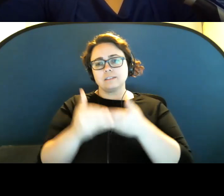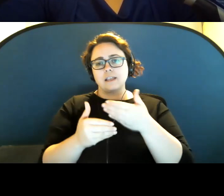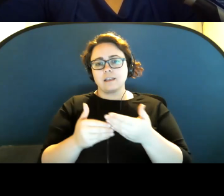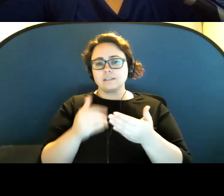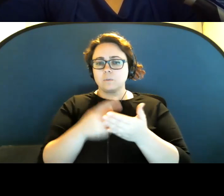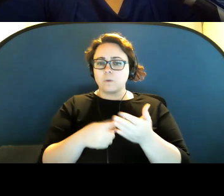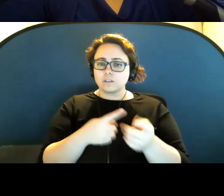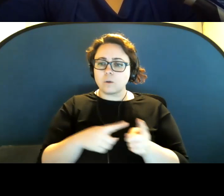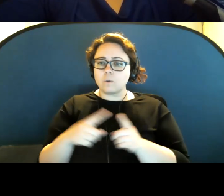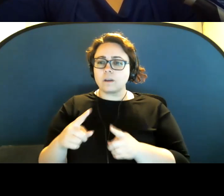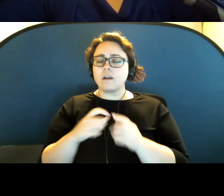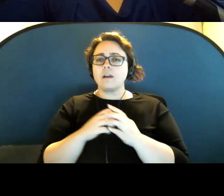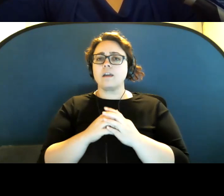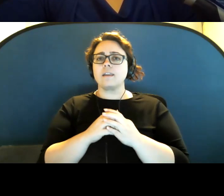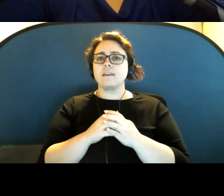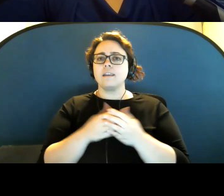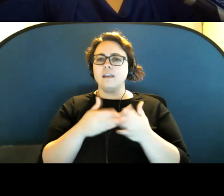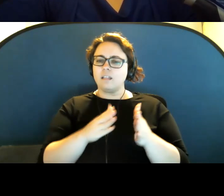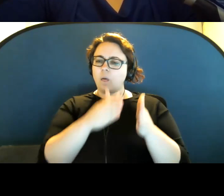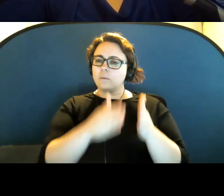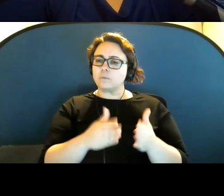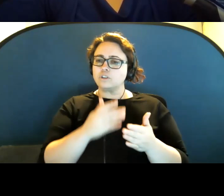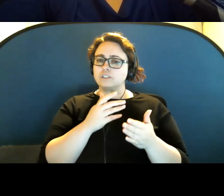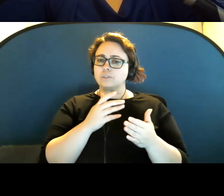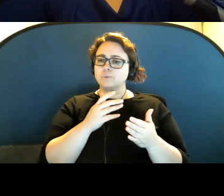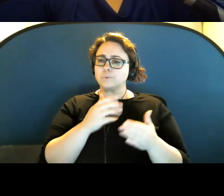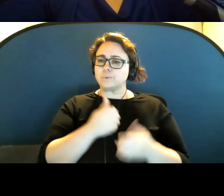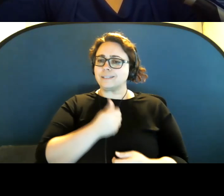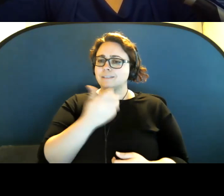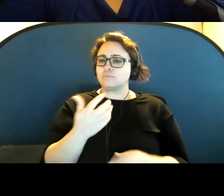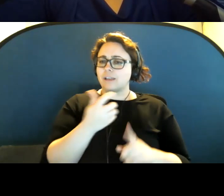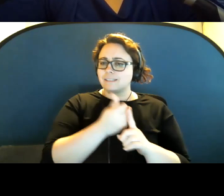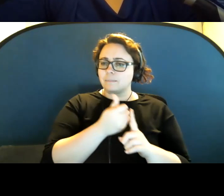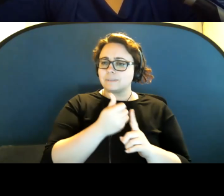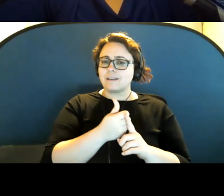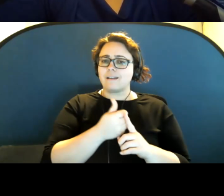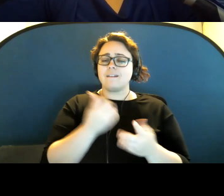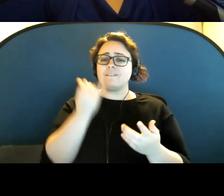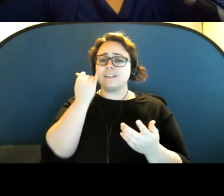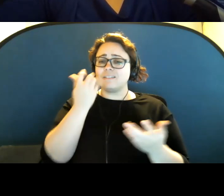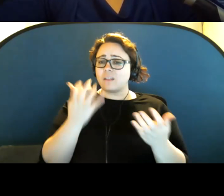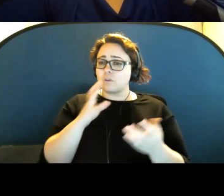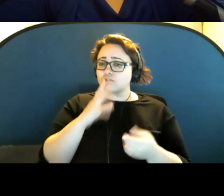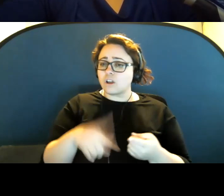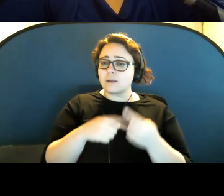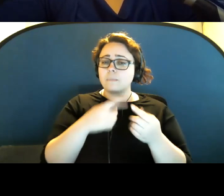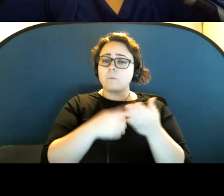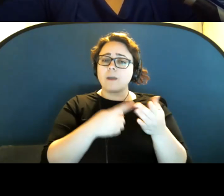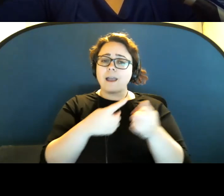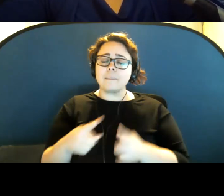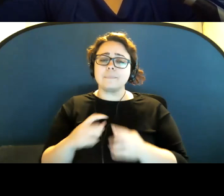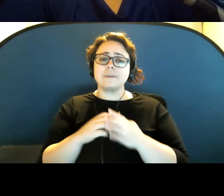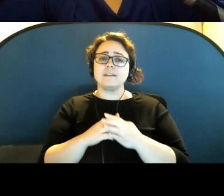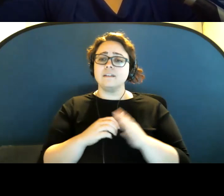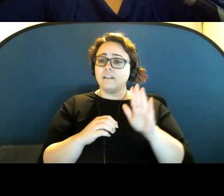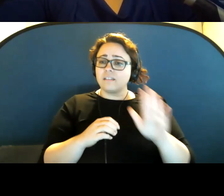express whatever is going on in their minds, whether it's how they're feeling or if they just want to talk about what happened or what their frustrations